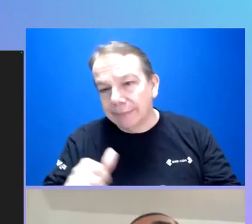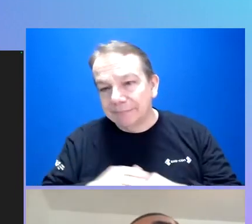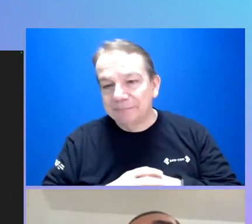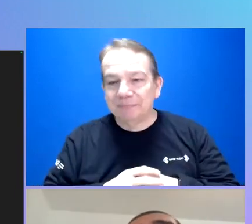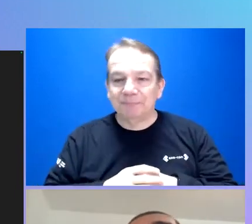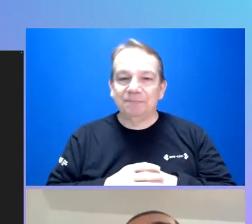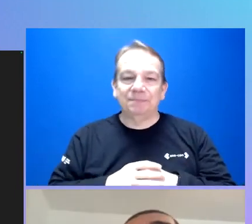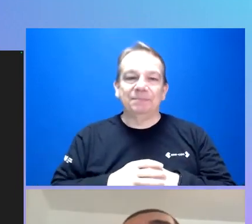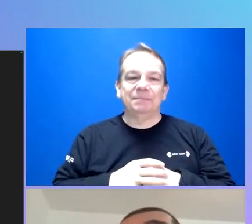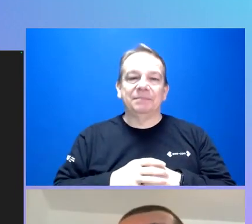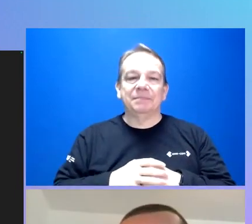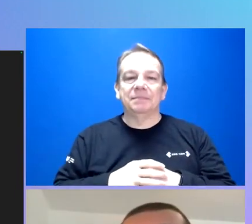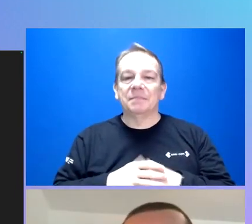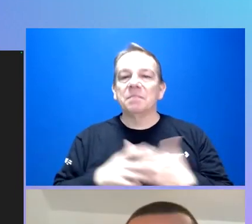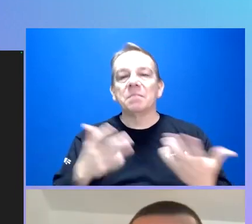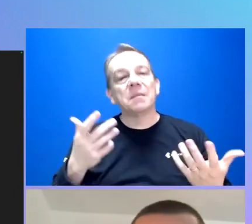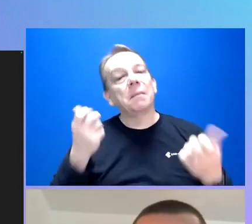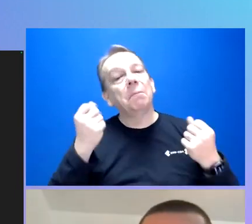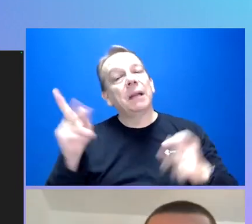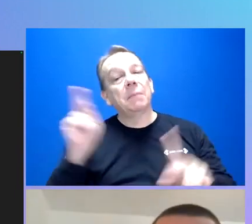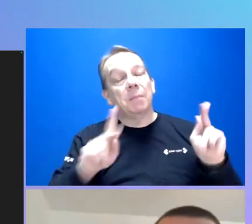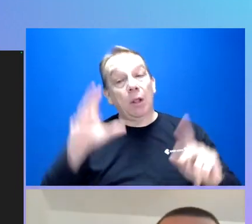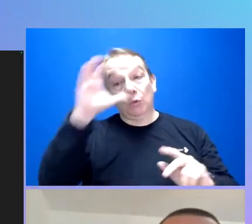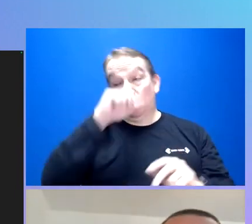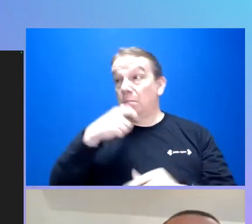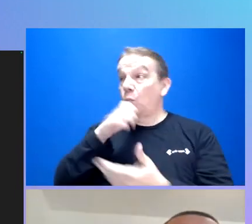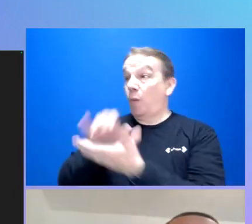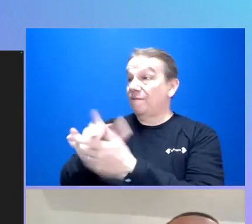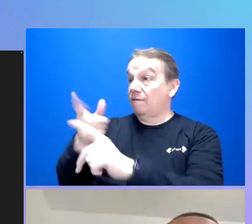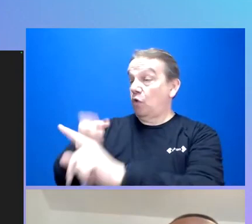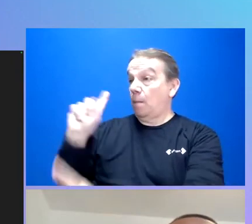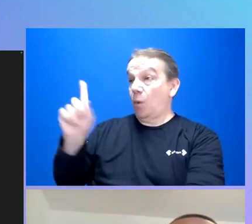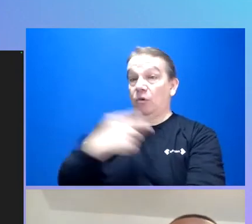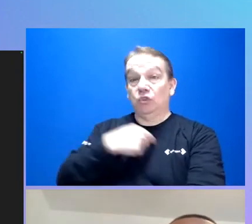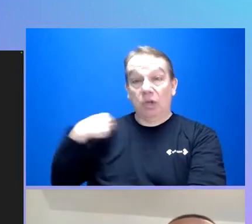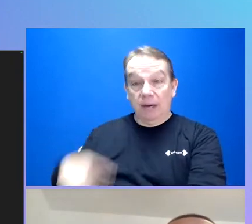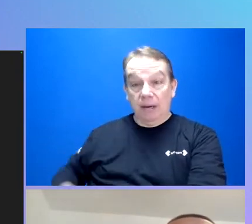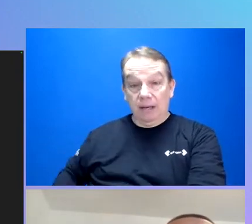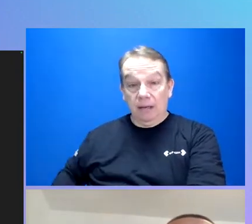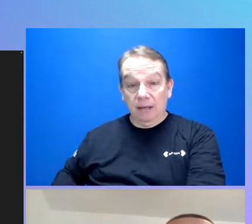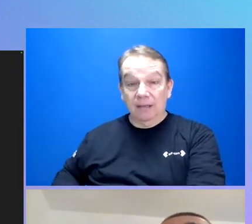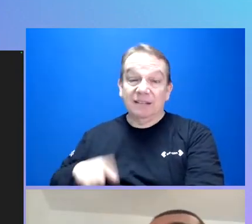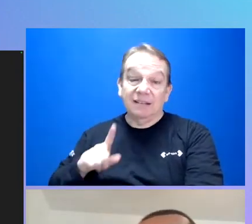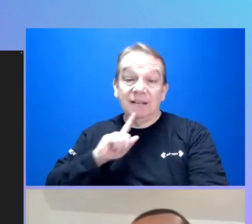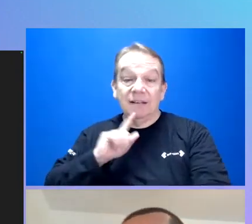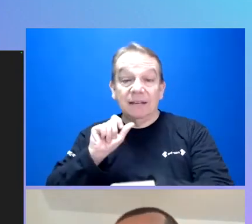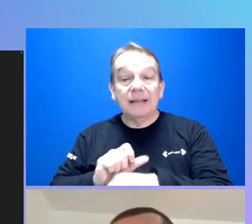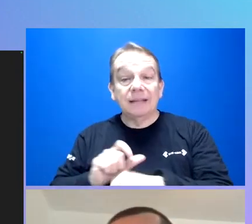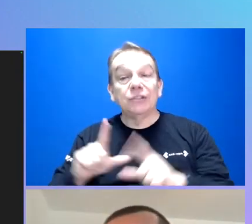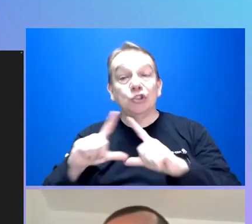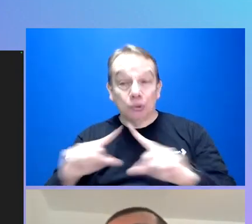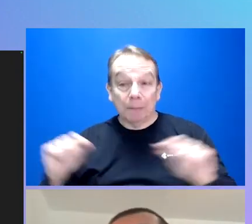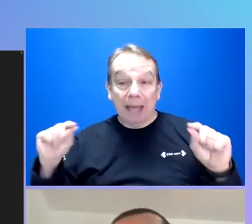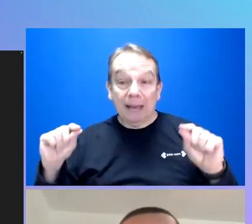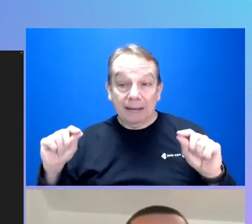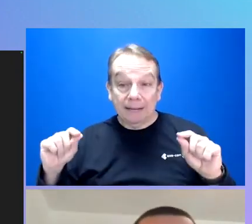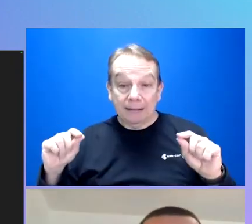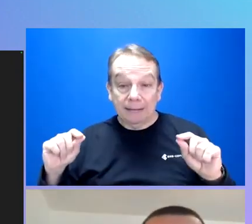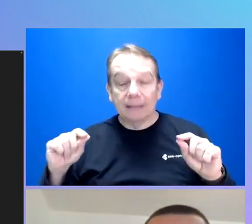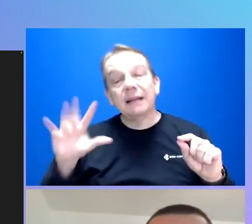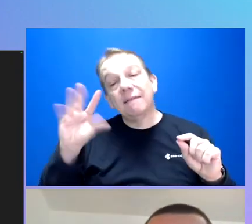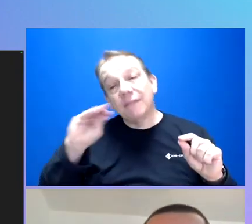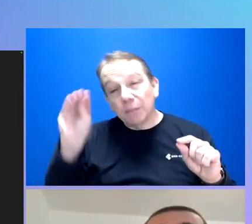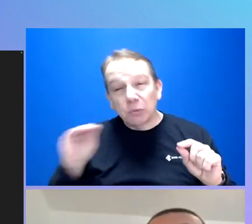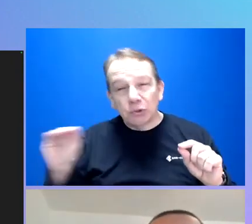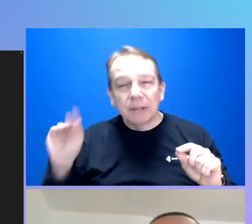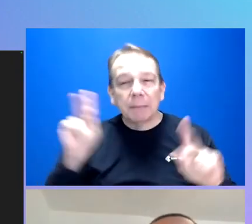So where do people imagine my wife is from? Well, counterintuitively, Japan, at least 50% of the